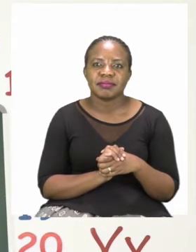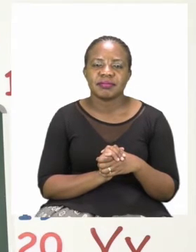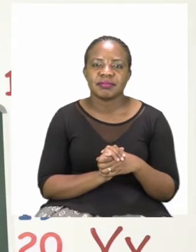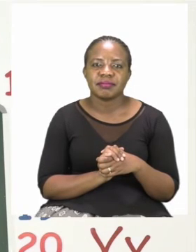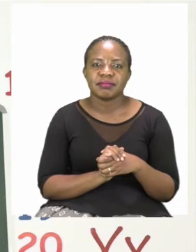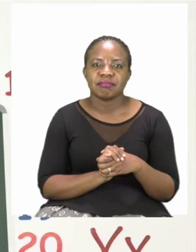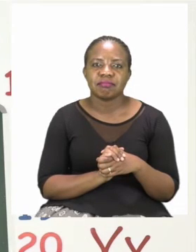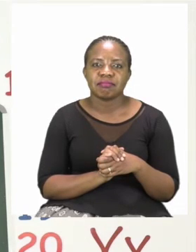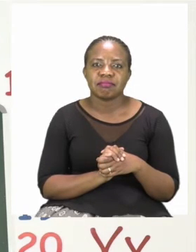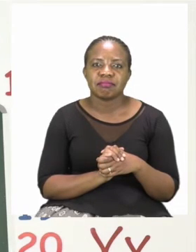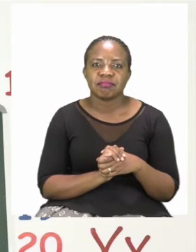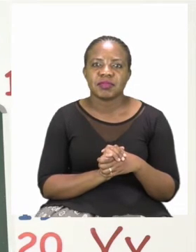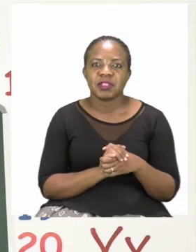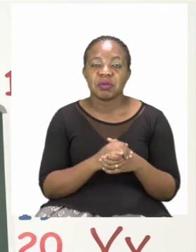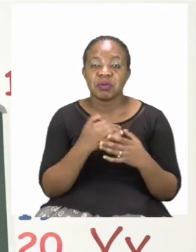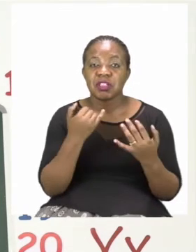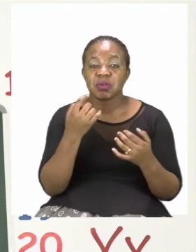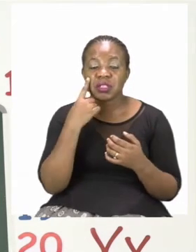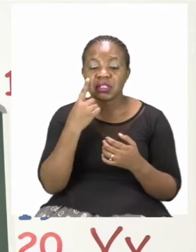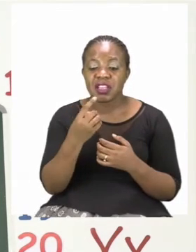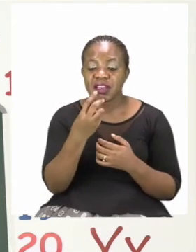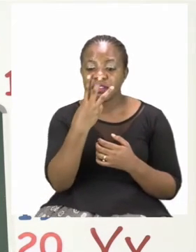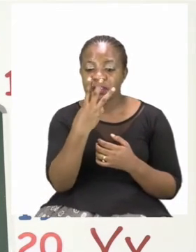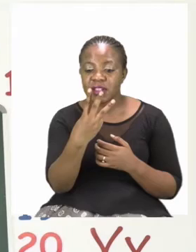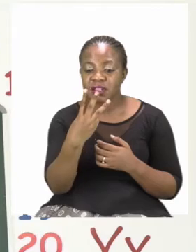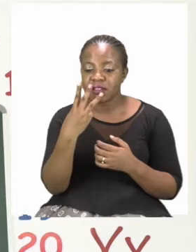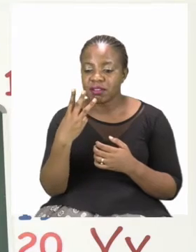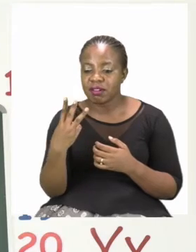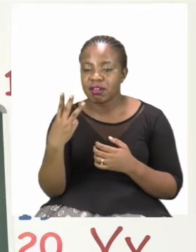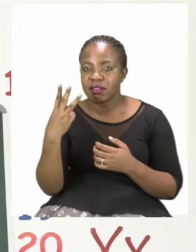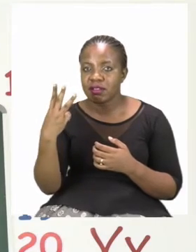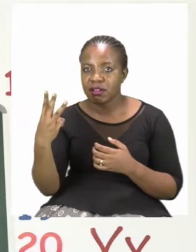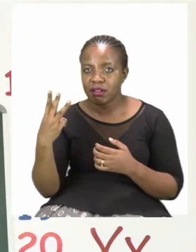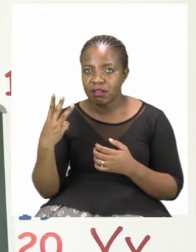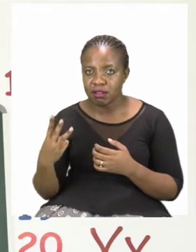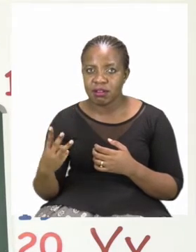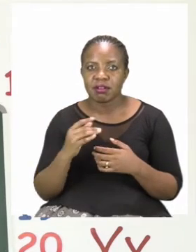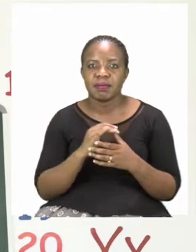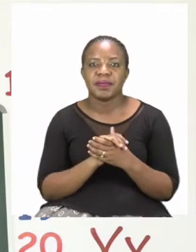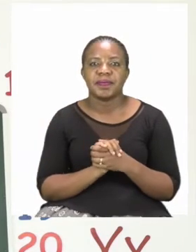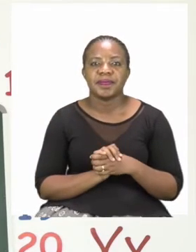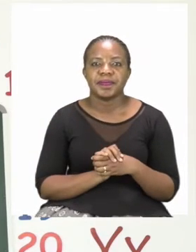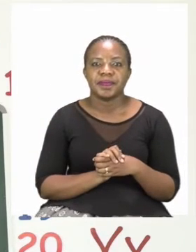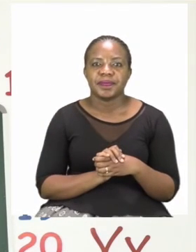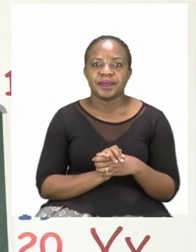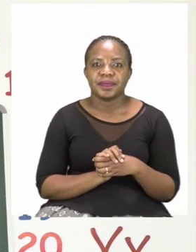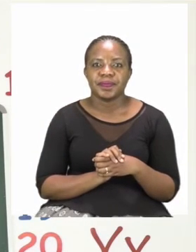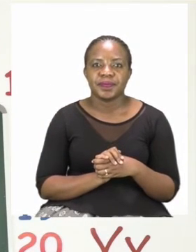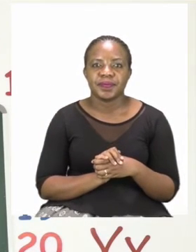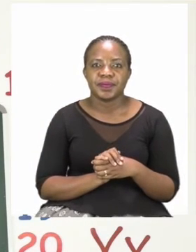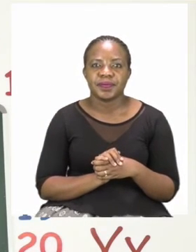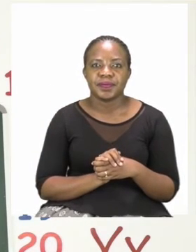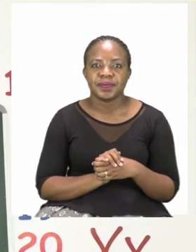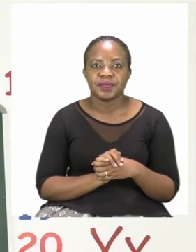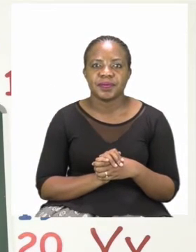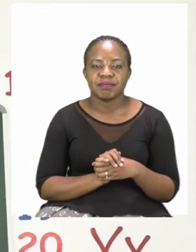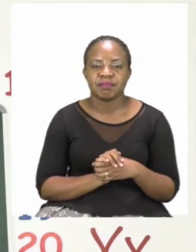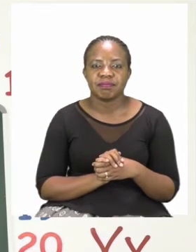Then I'm going back again, crossing out a seed and putting it in the traditional